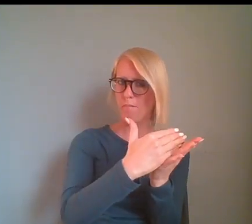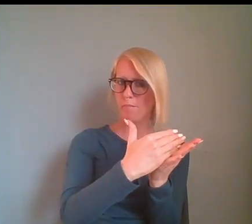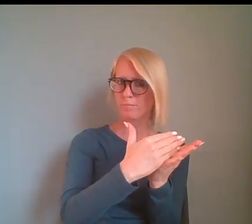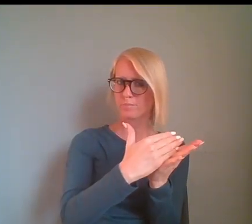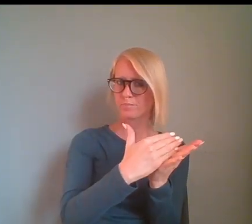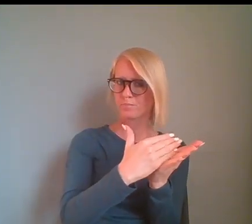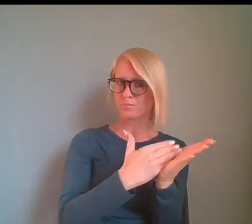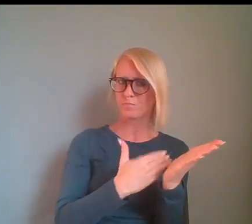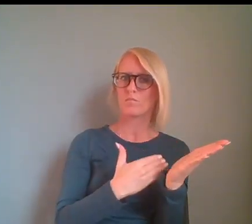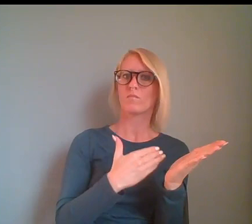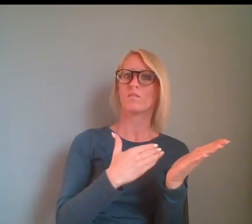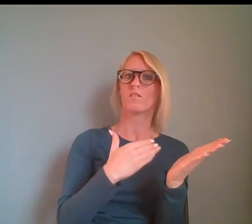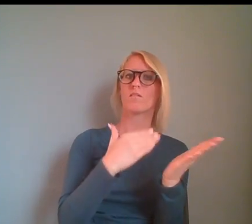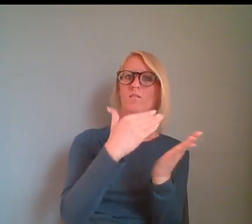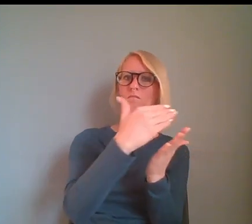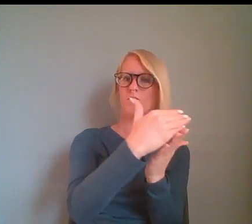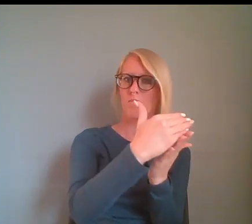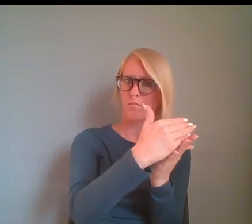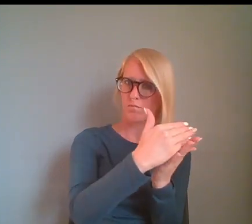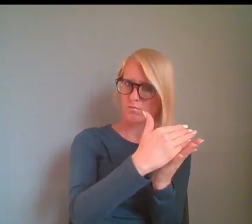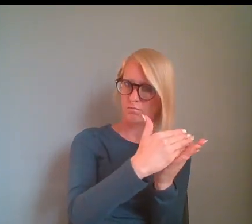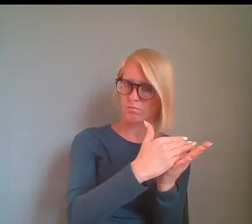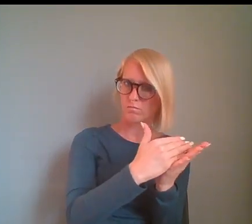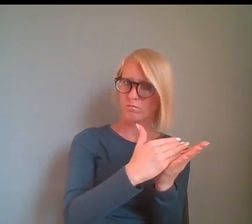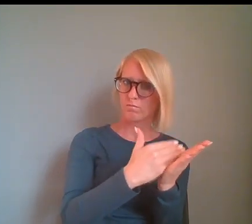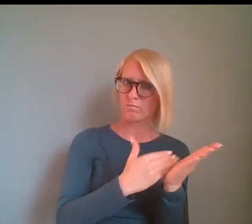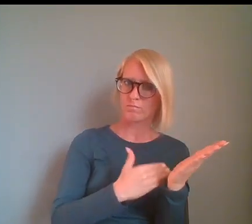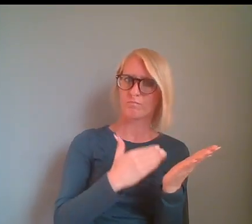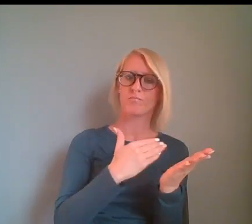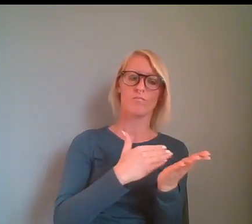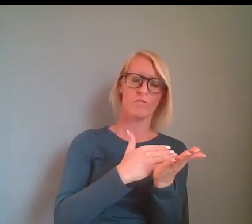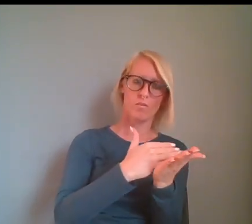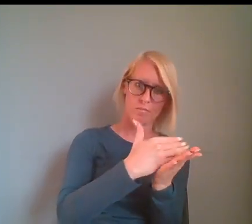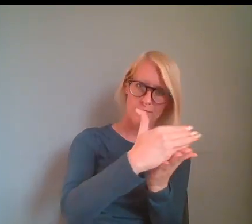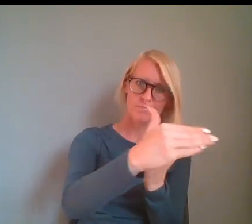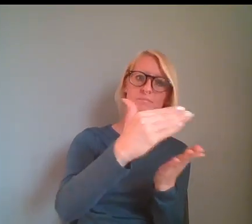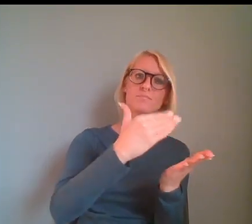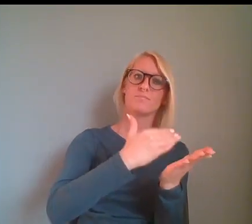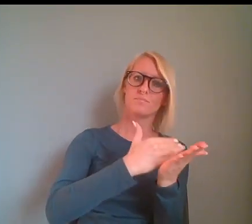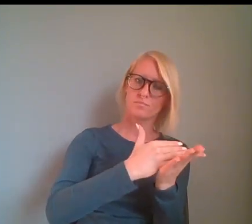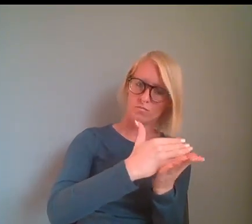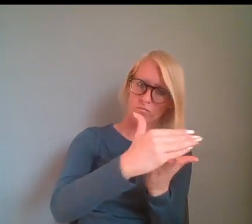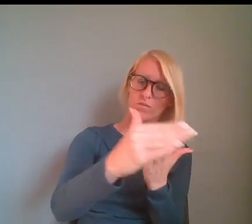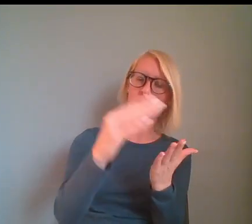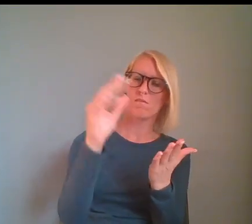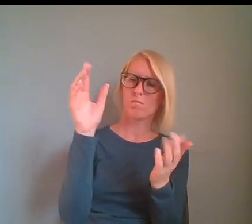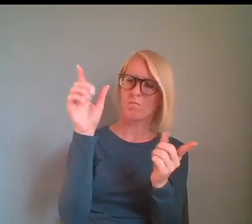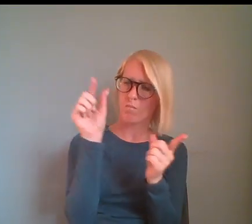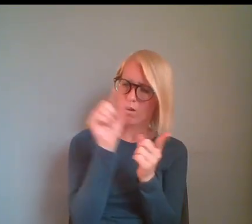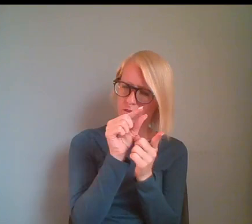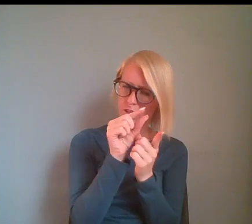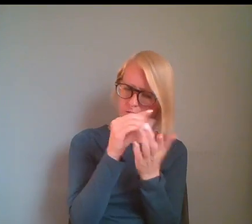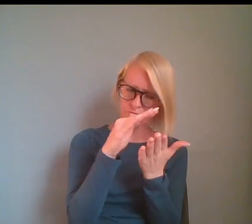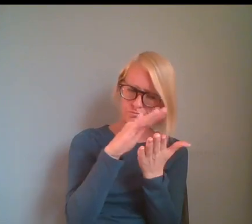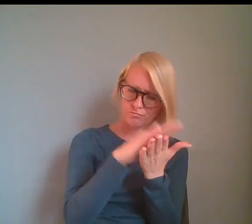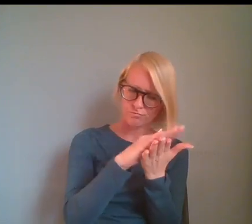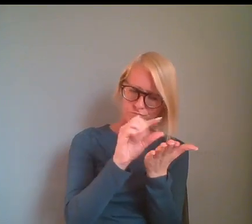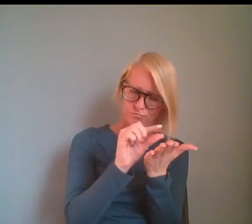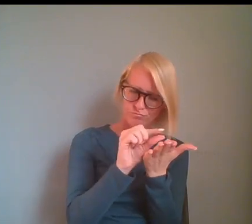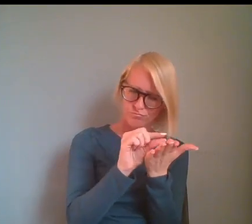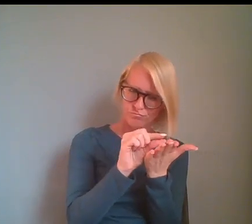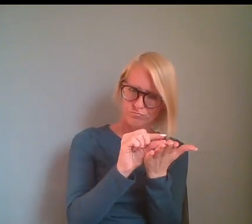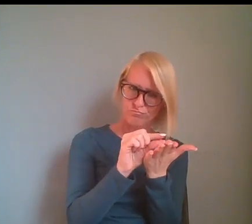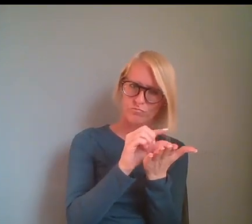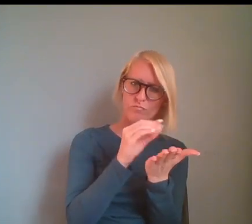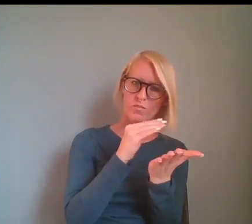And I actually want you to work in your box, but to show you. So you put a pretty thin coat down, like